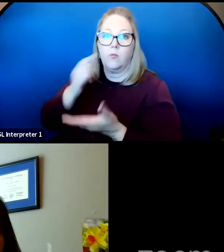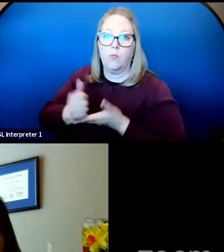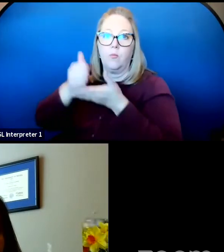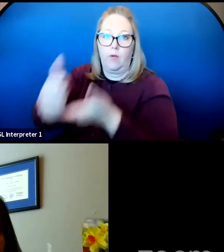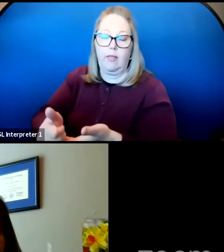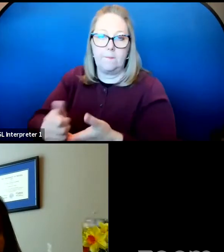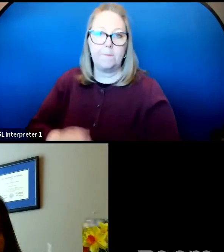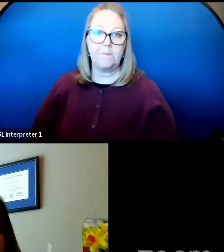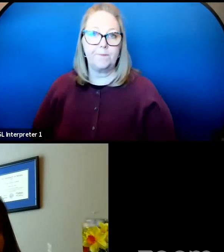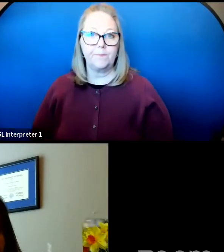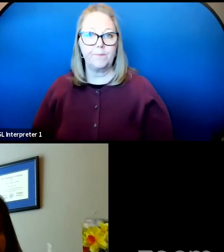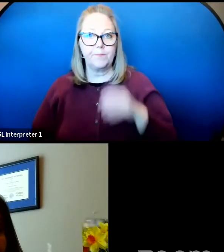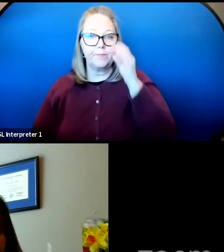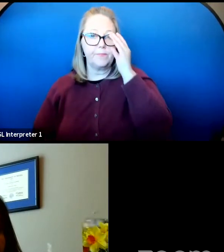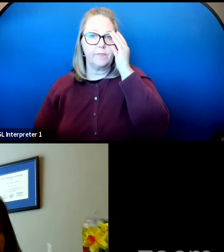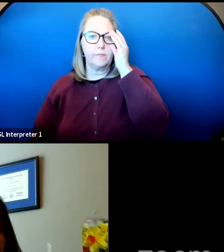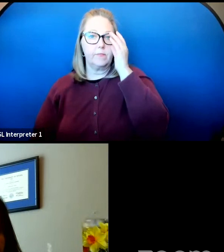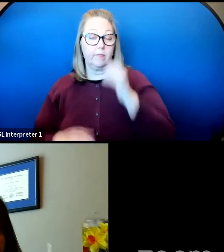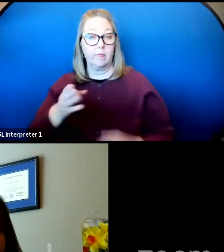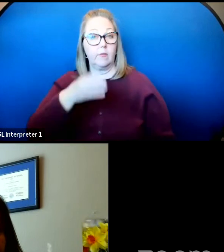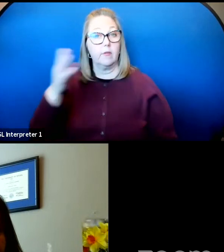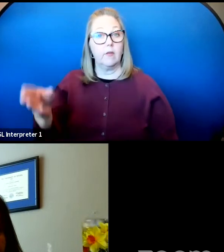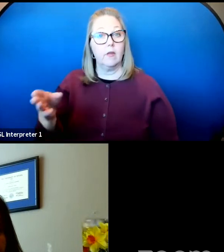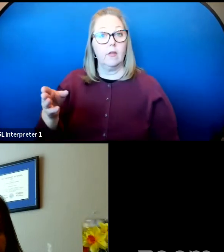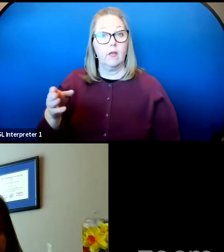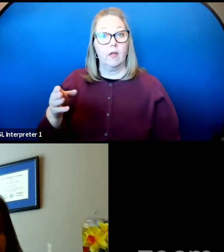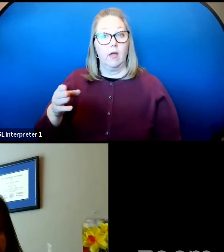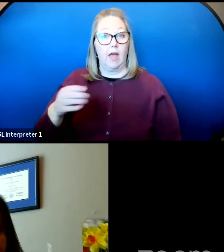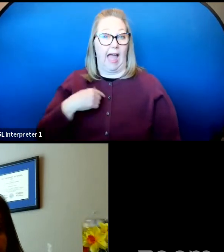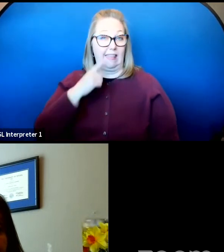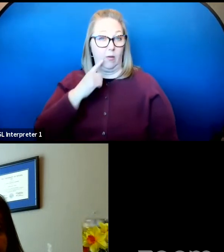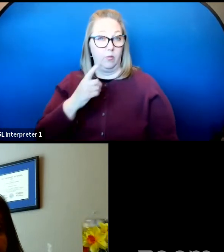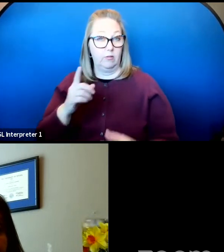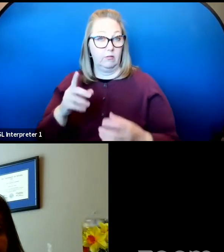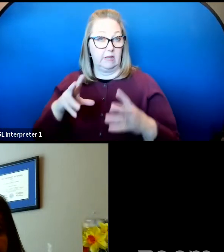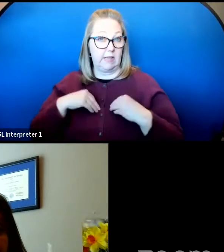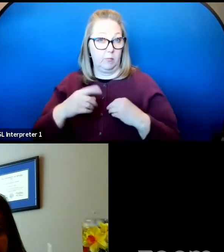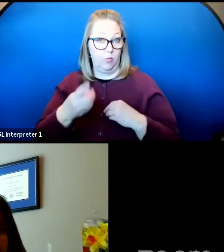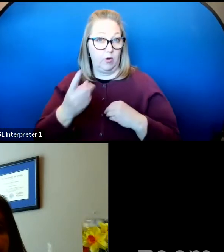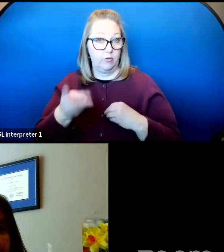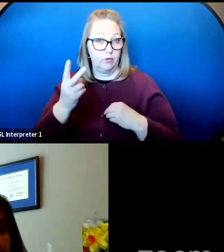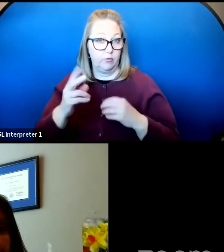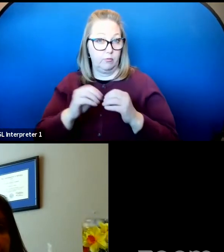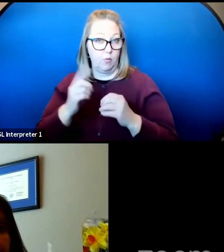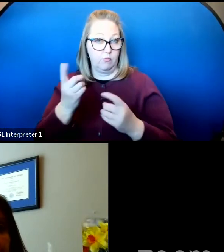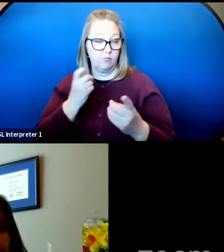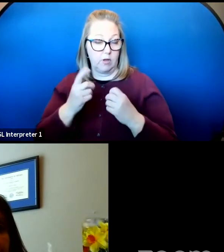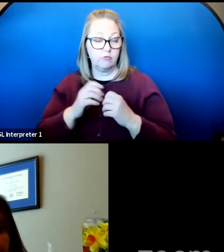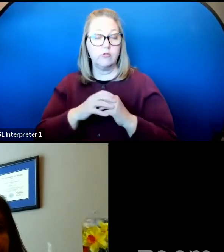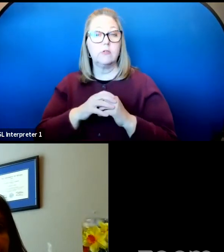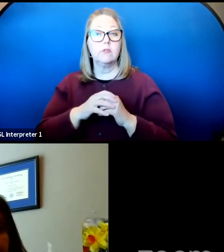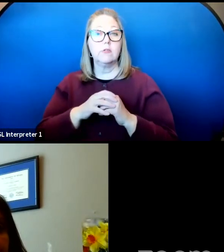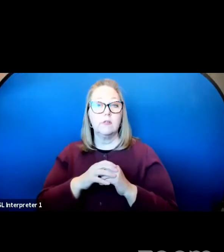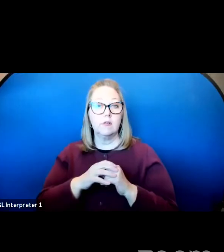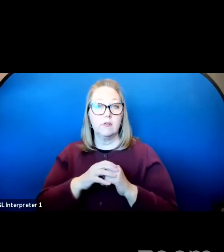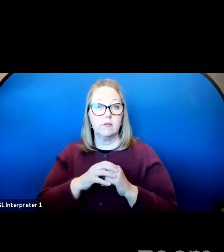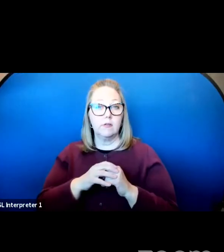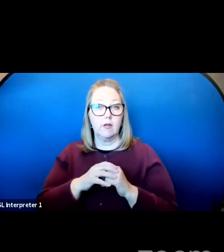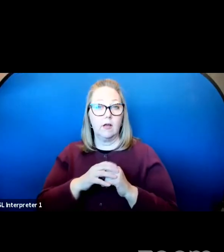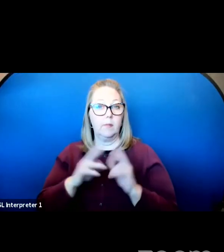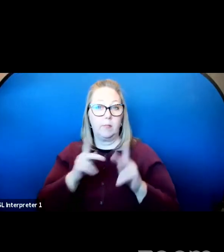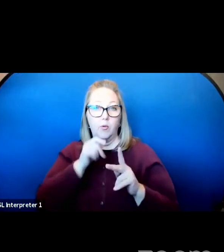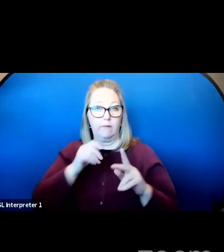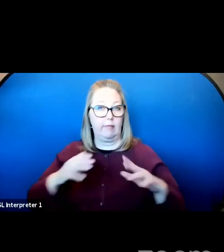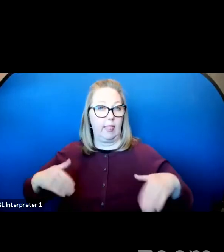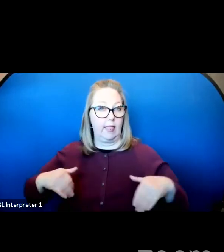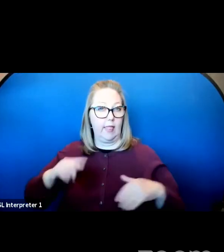Thank you for the question. And with the governor's go ahead, I think we'll maybe take a couple more. We'll get some of the folks who haven't had a chance to ask a